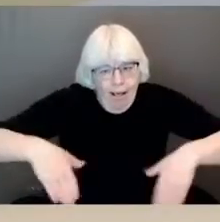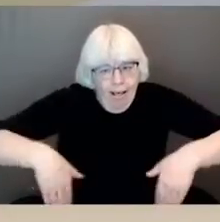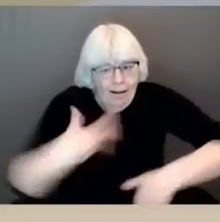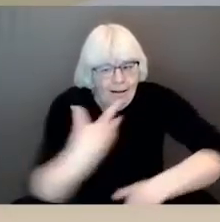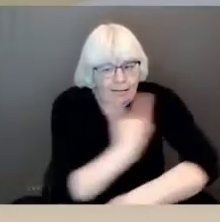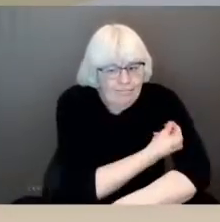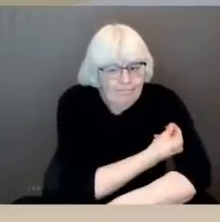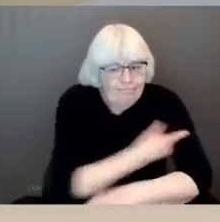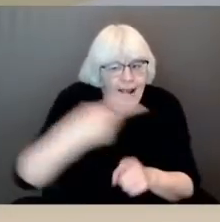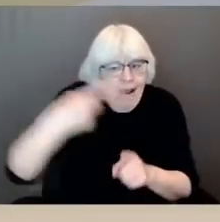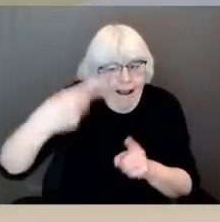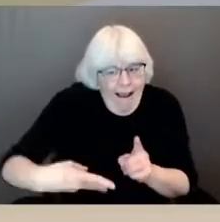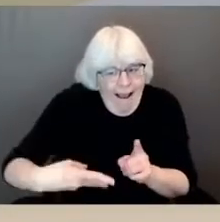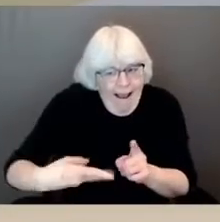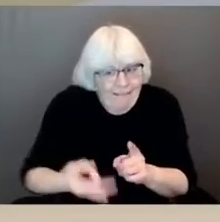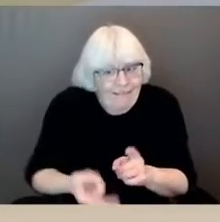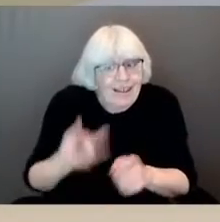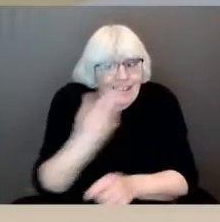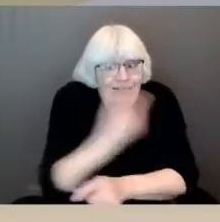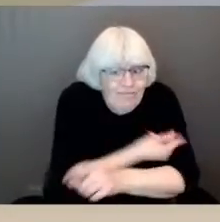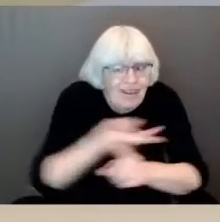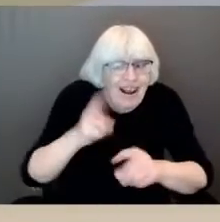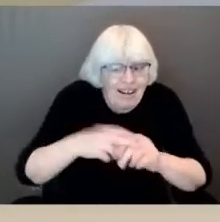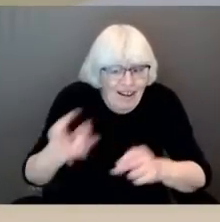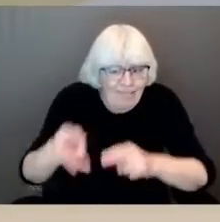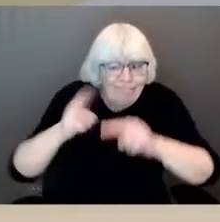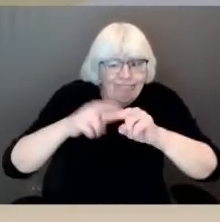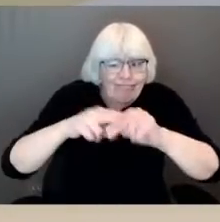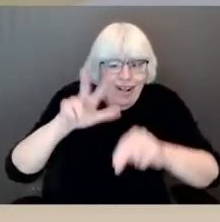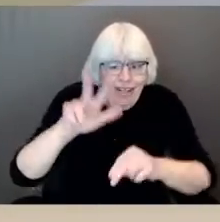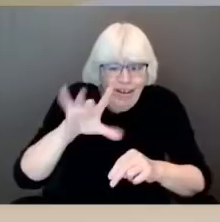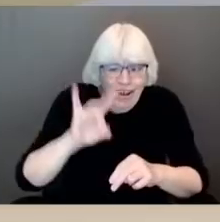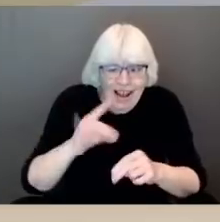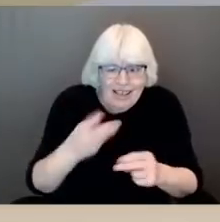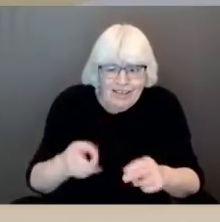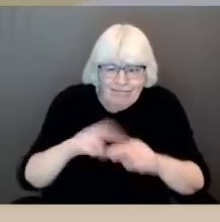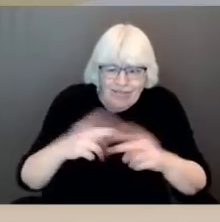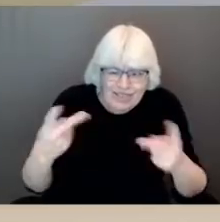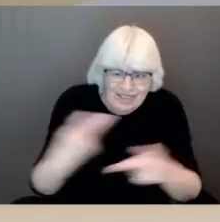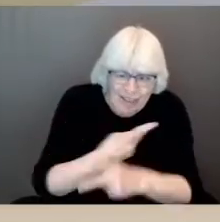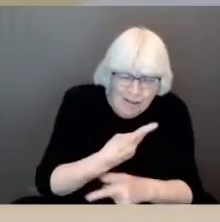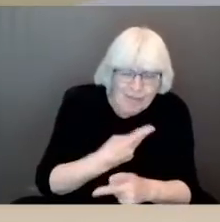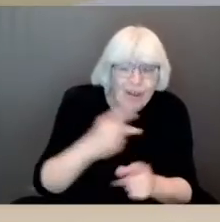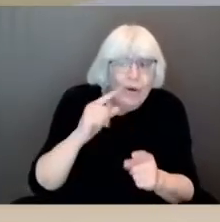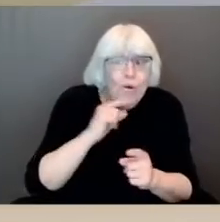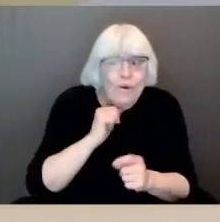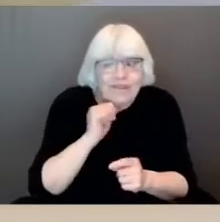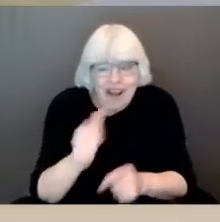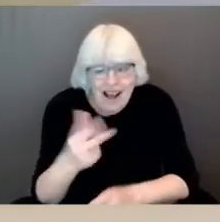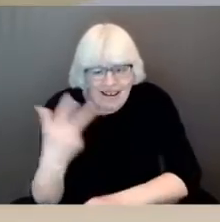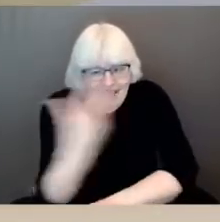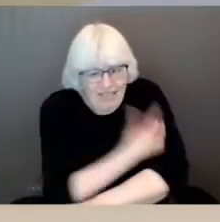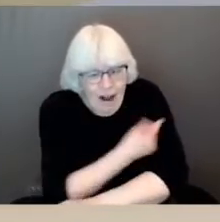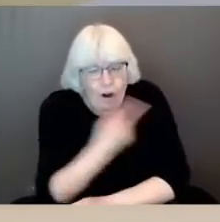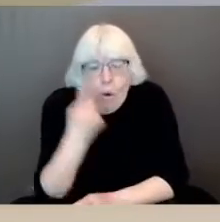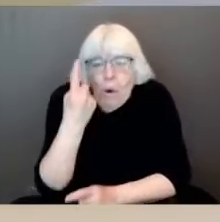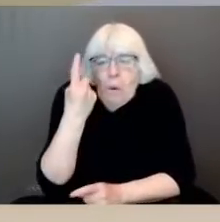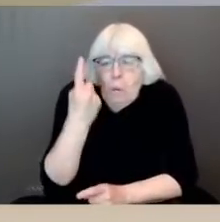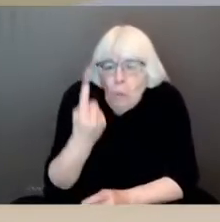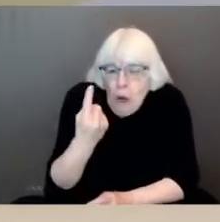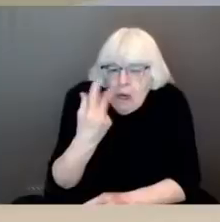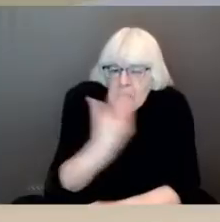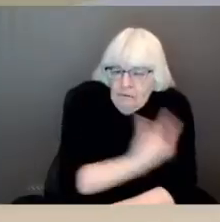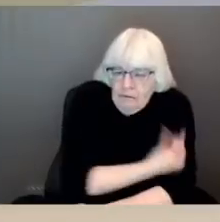being 38 times higher in unvaccinated and partially vaccinated individuals. Since December, when the vaccine